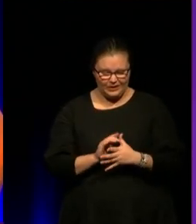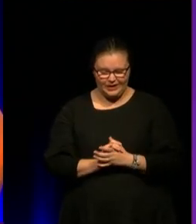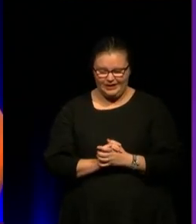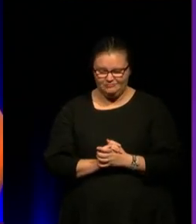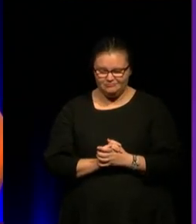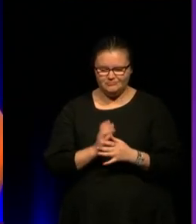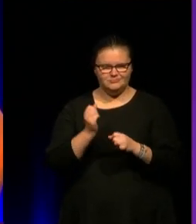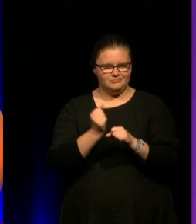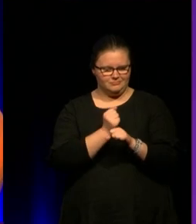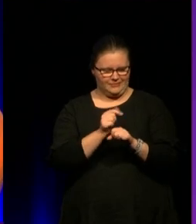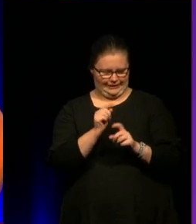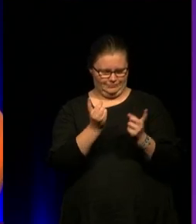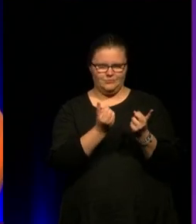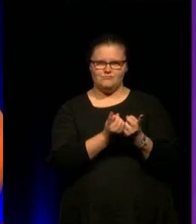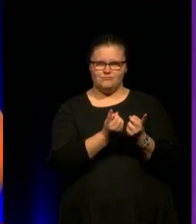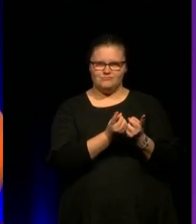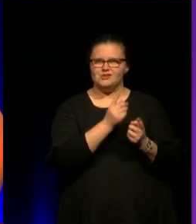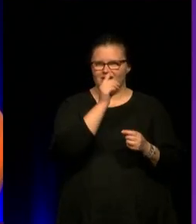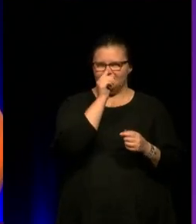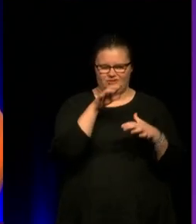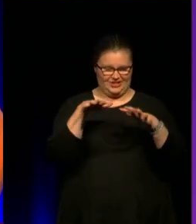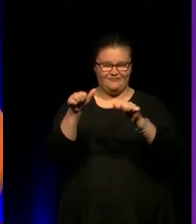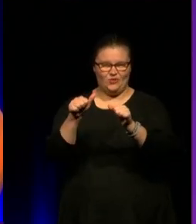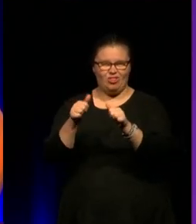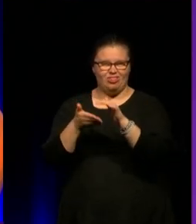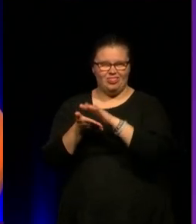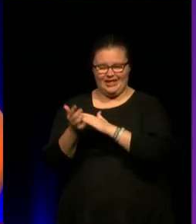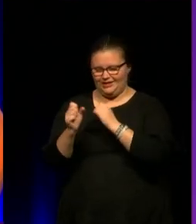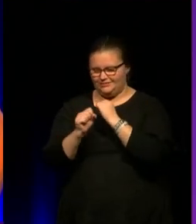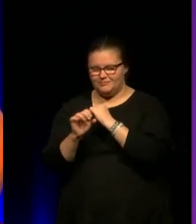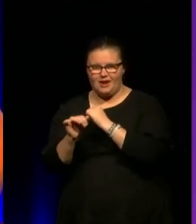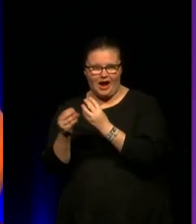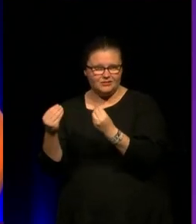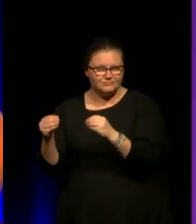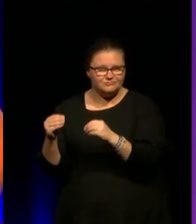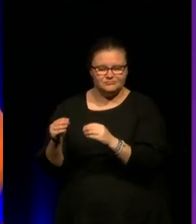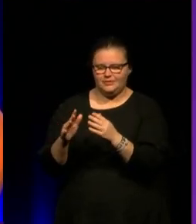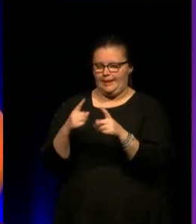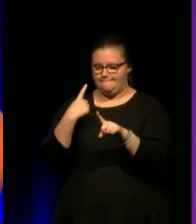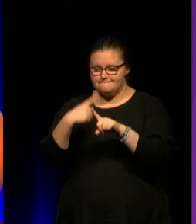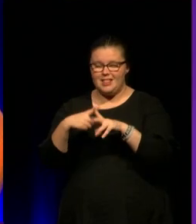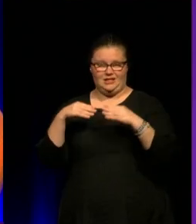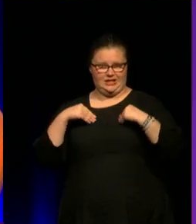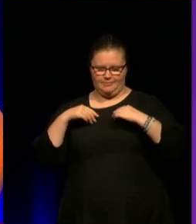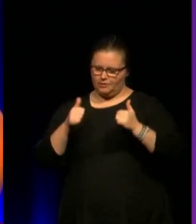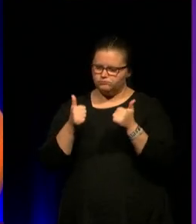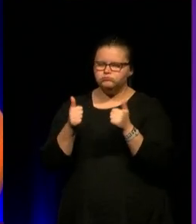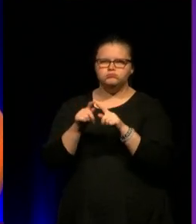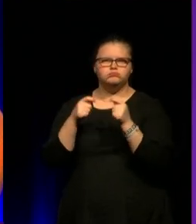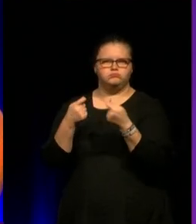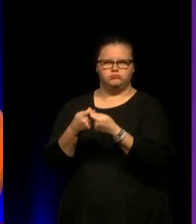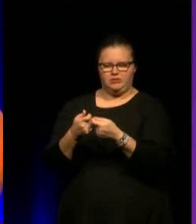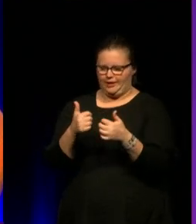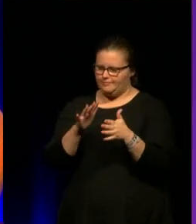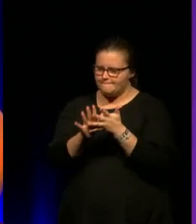creating the products that can succeed in the market and the company around those products to let that success happen. Mm. You know, we